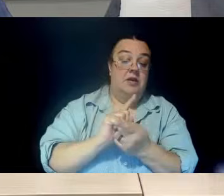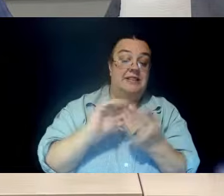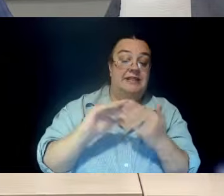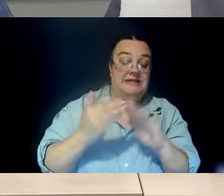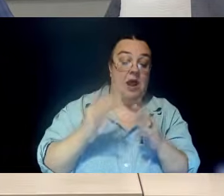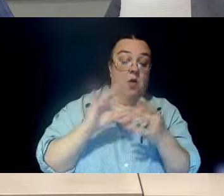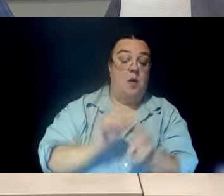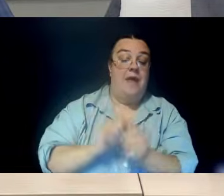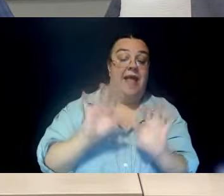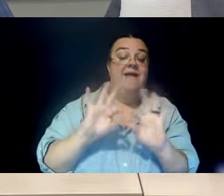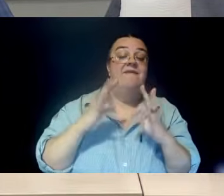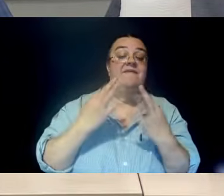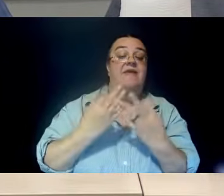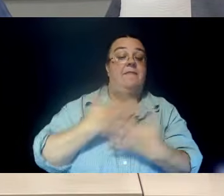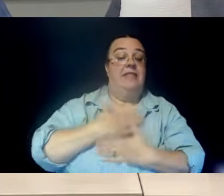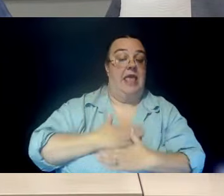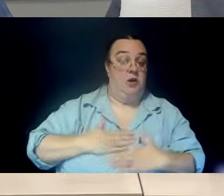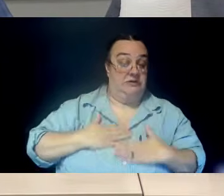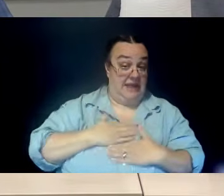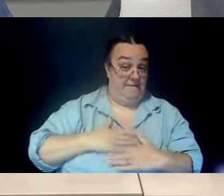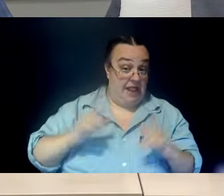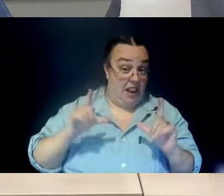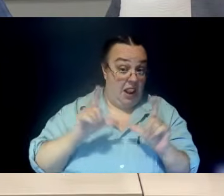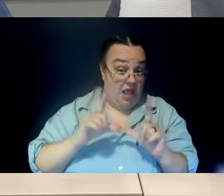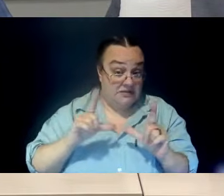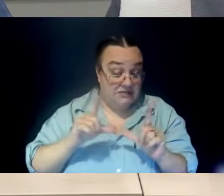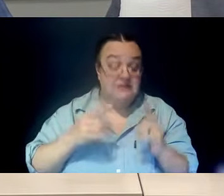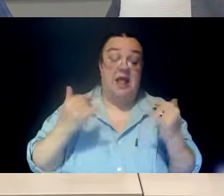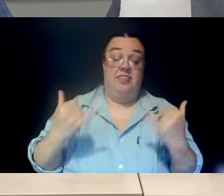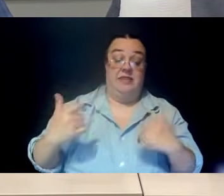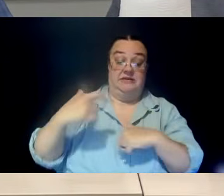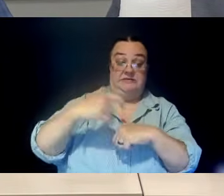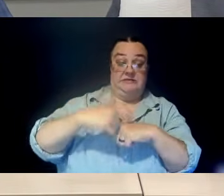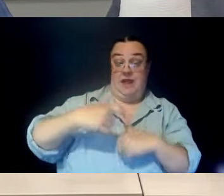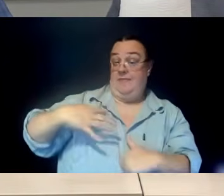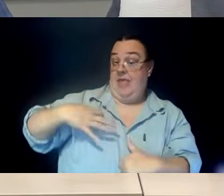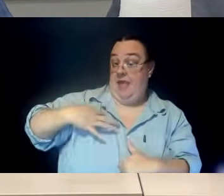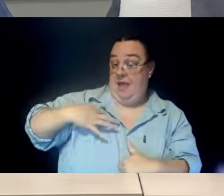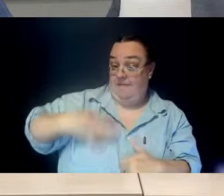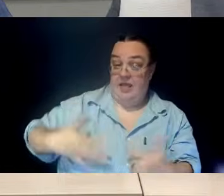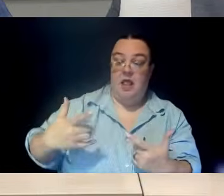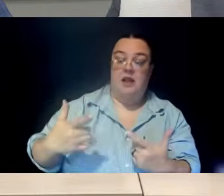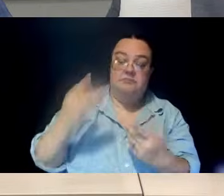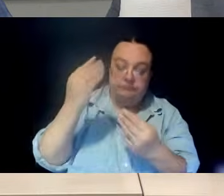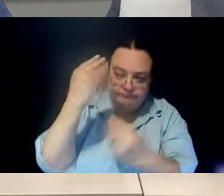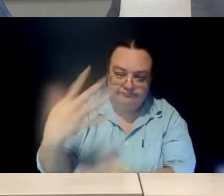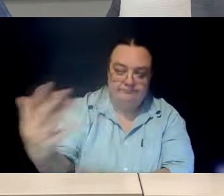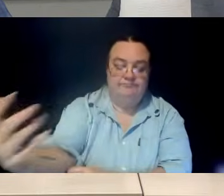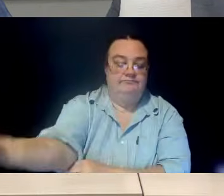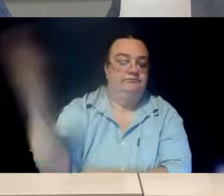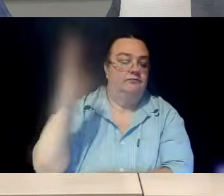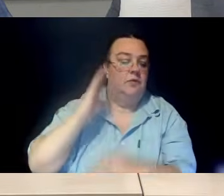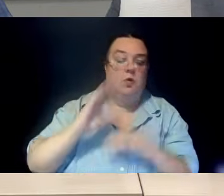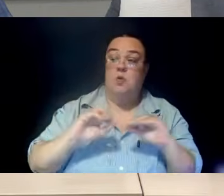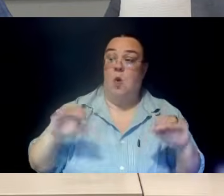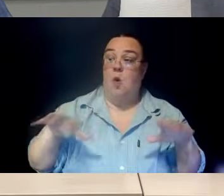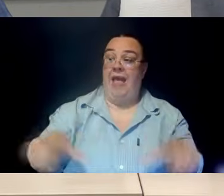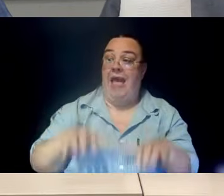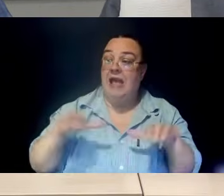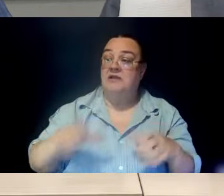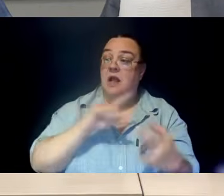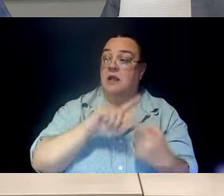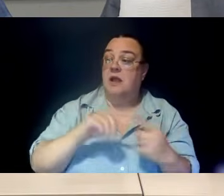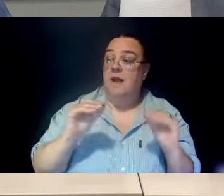entertainment license. At this time, the applicant has been advised that no action will be taken until further